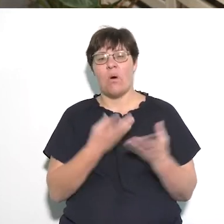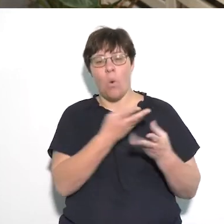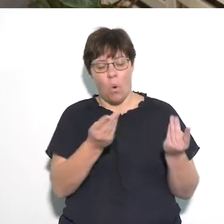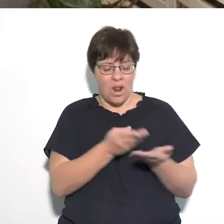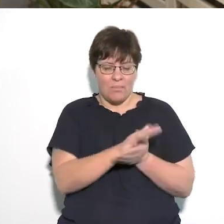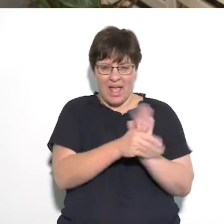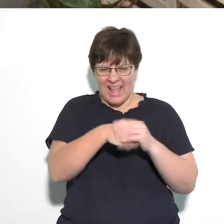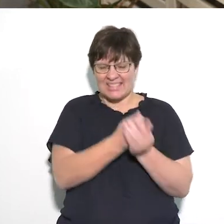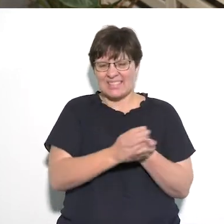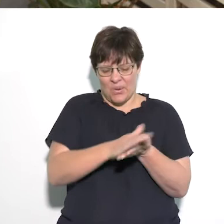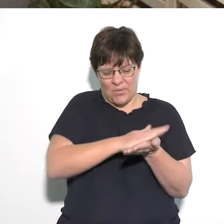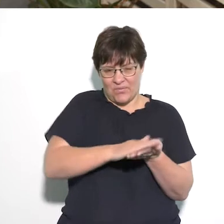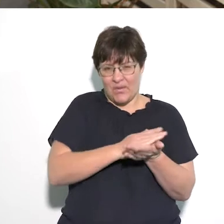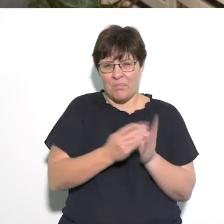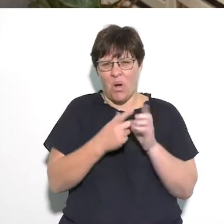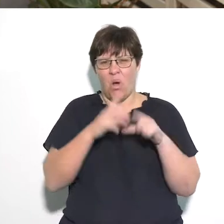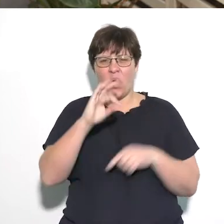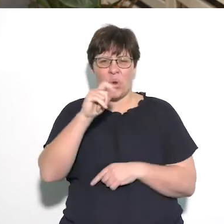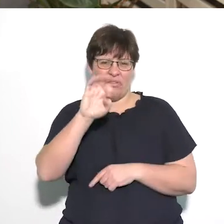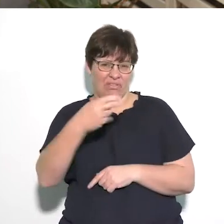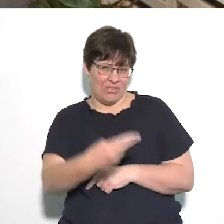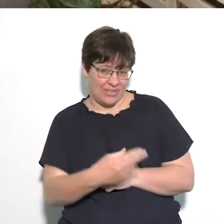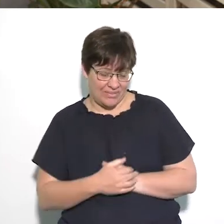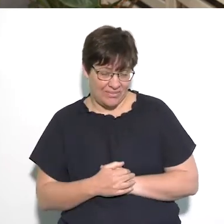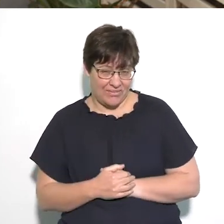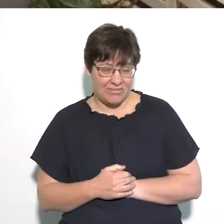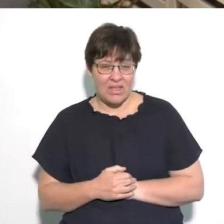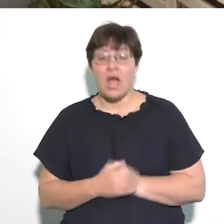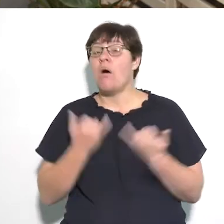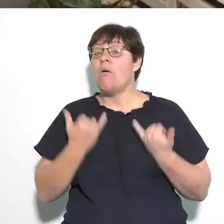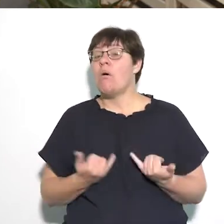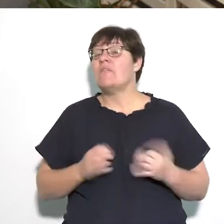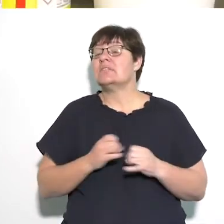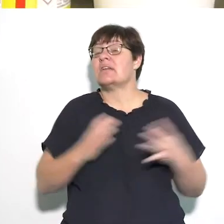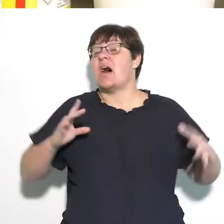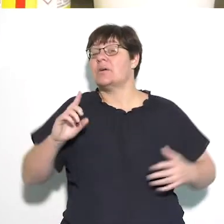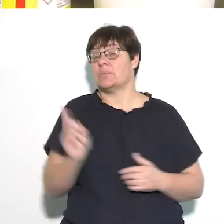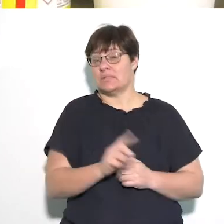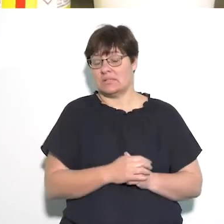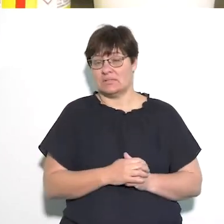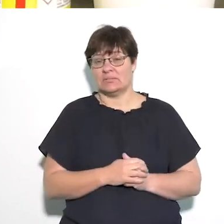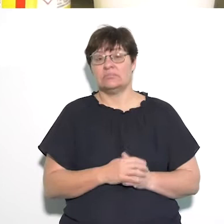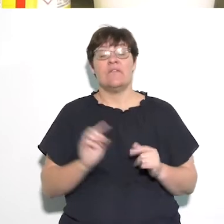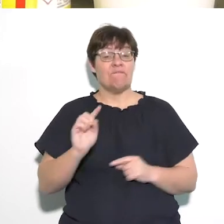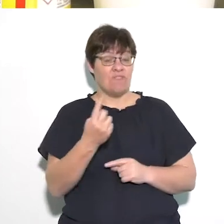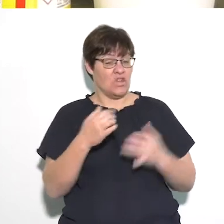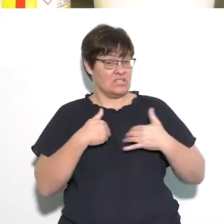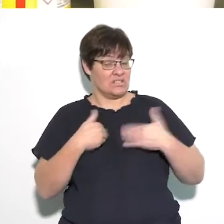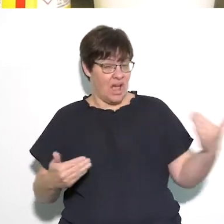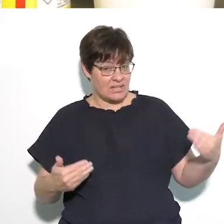everyone to wipe their hands because this can get quite sticky. All right, so how are we going to start? First of all, we're going to start with